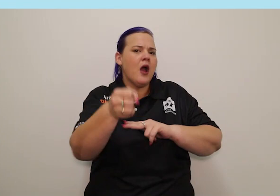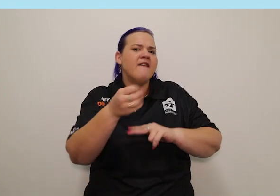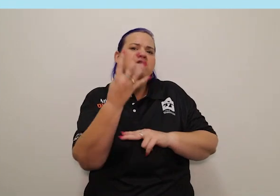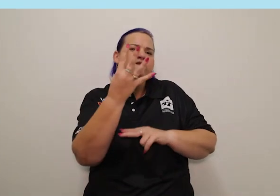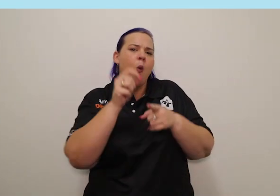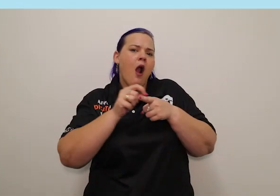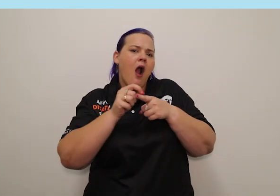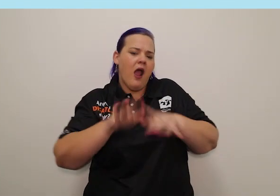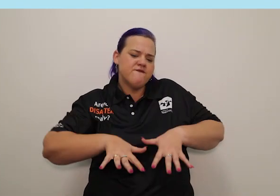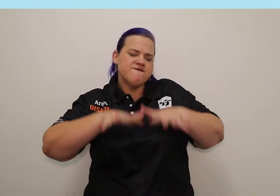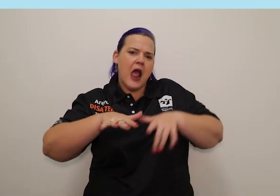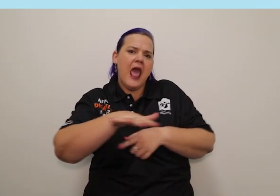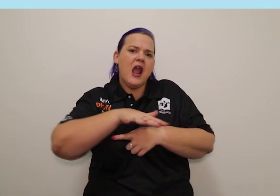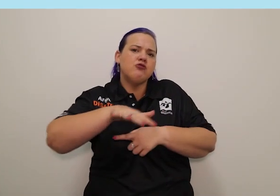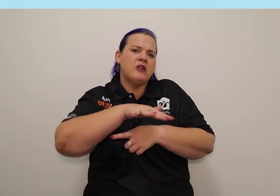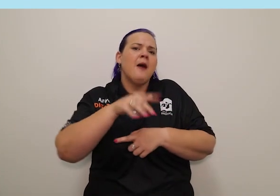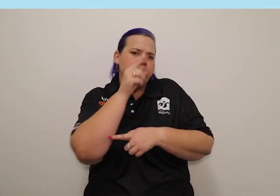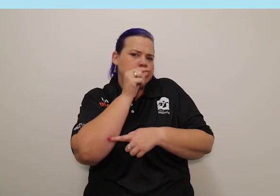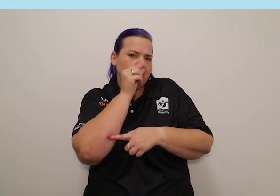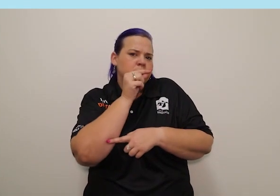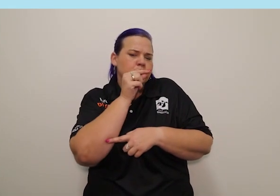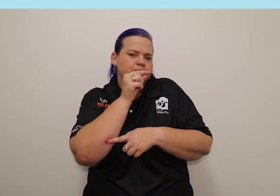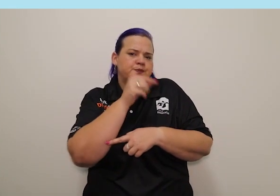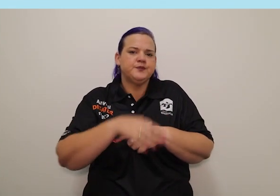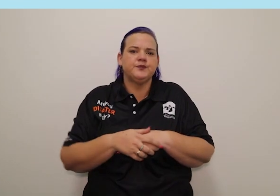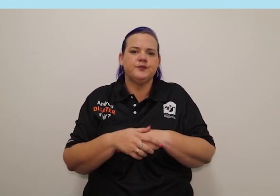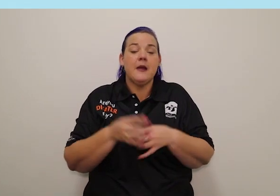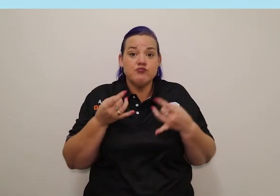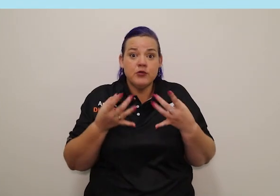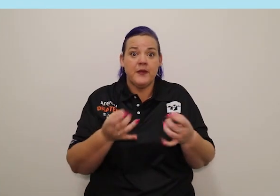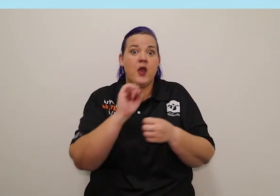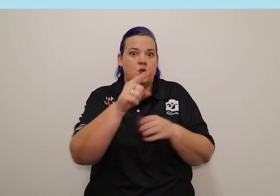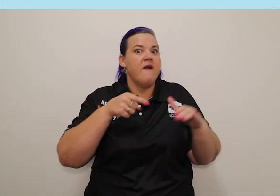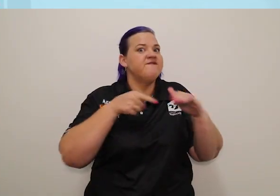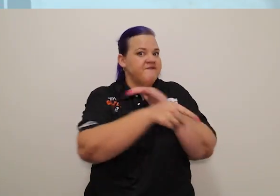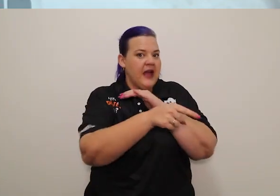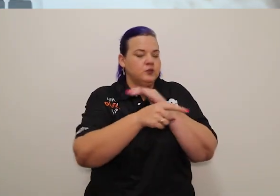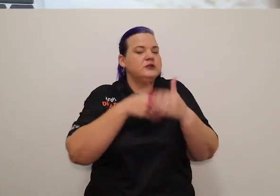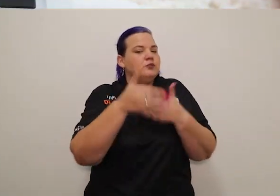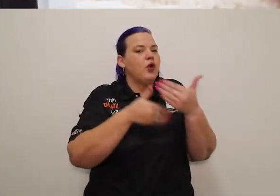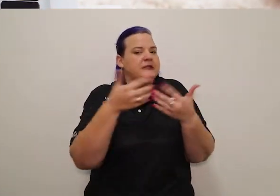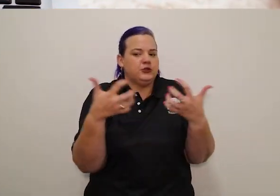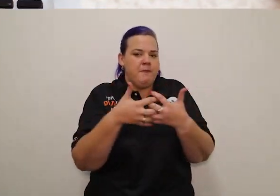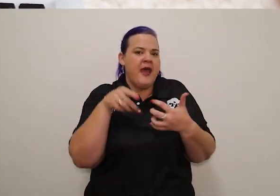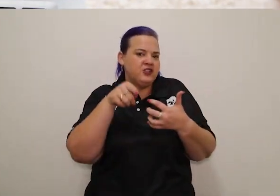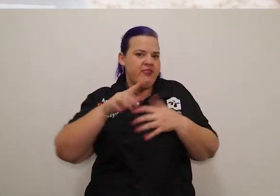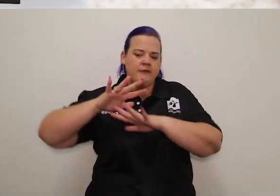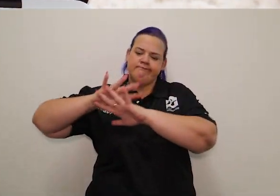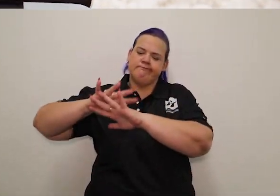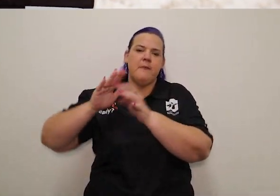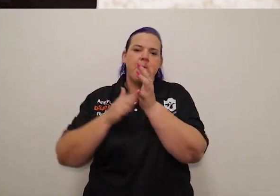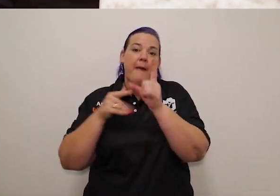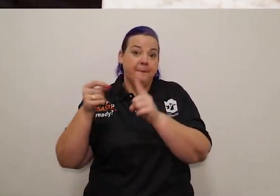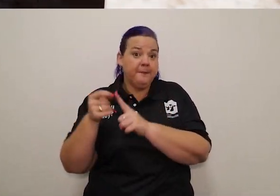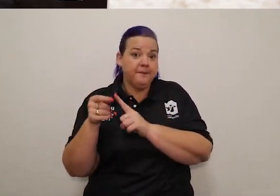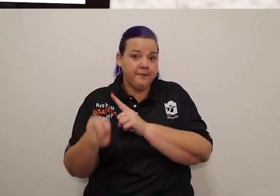tide layer to see if your property is located in one of the 4 coloured storm tide evacuation zones, and plan your evacuation